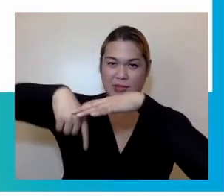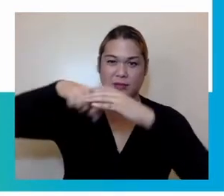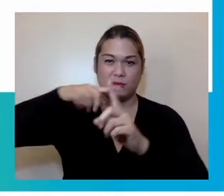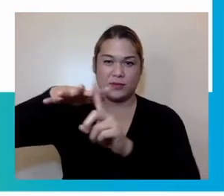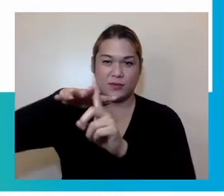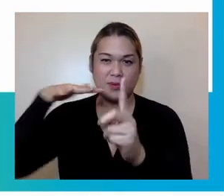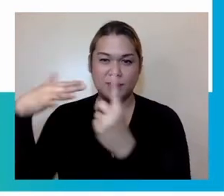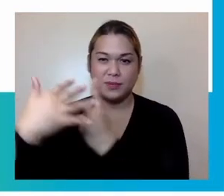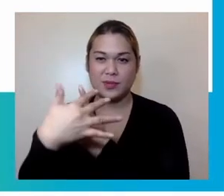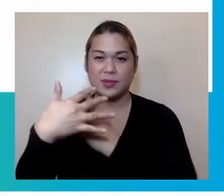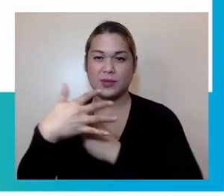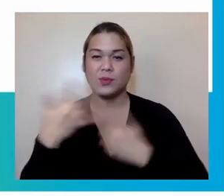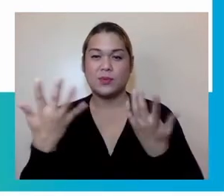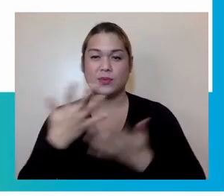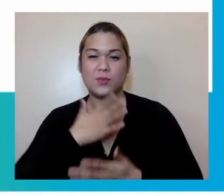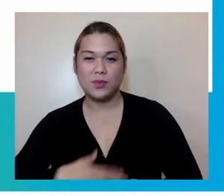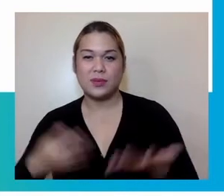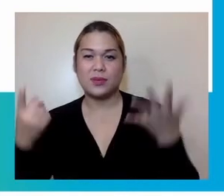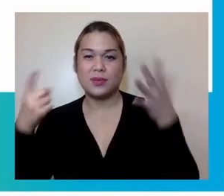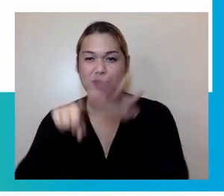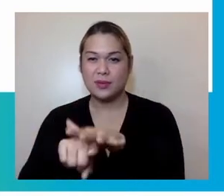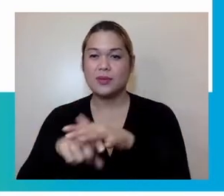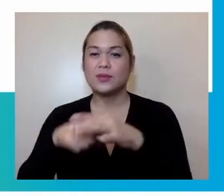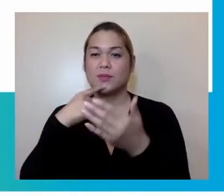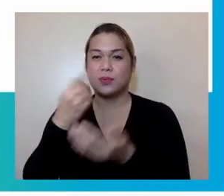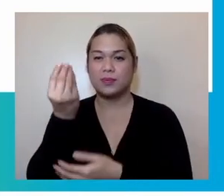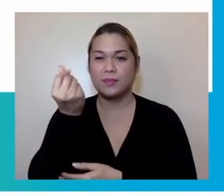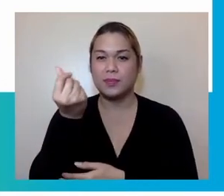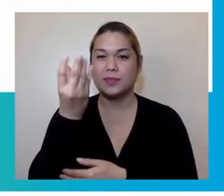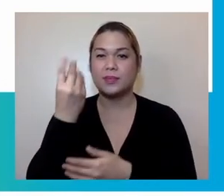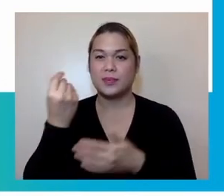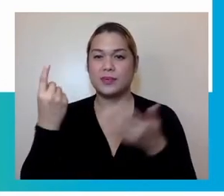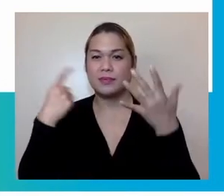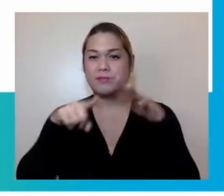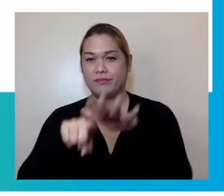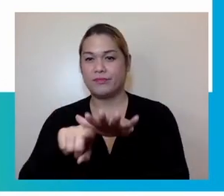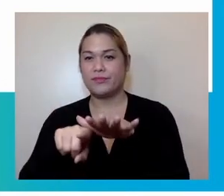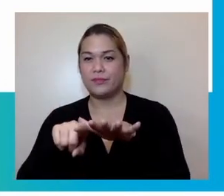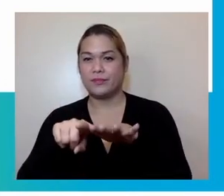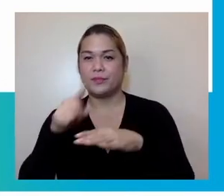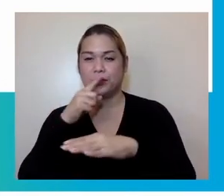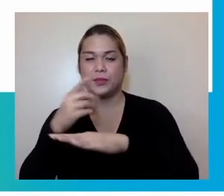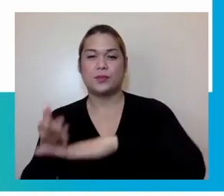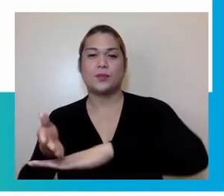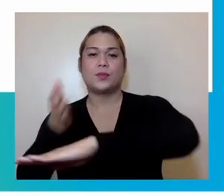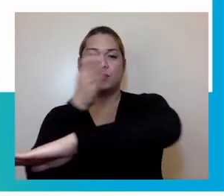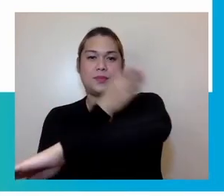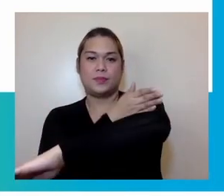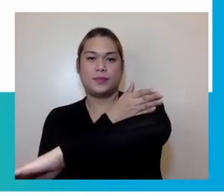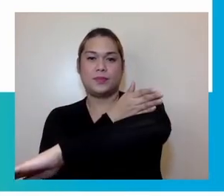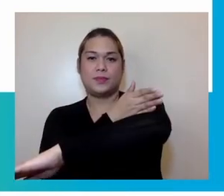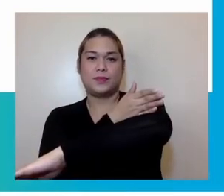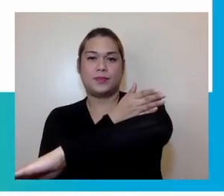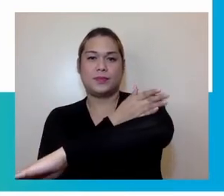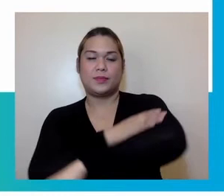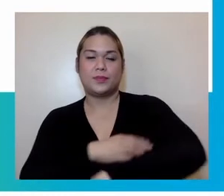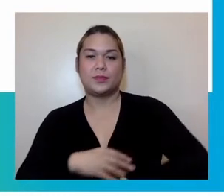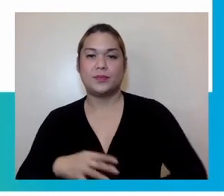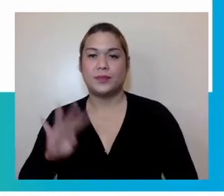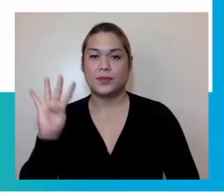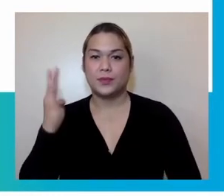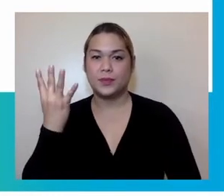growth. Number four, making cities more livable. ADB's provision of carbon can only